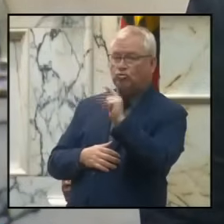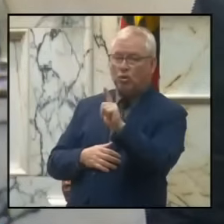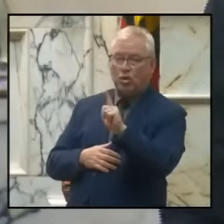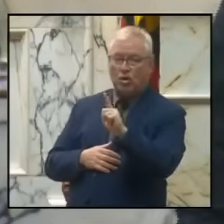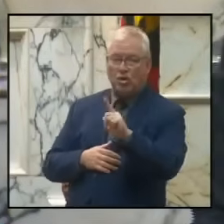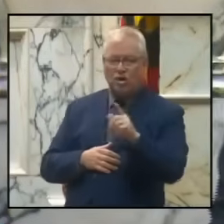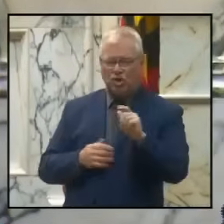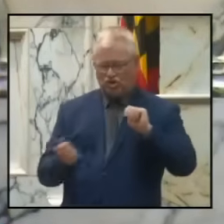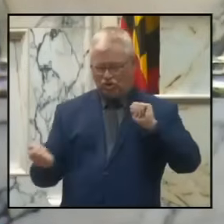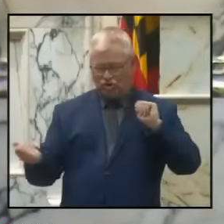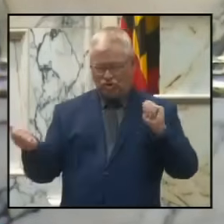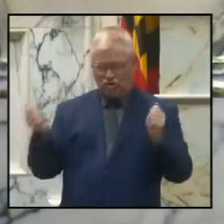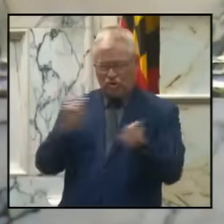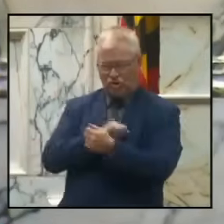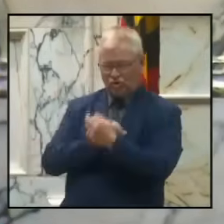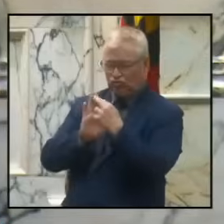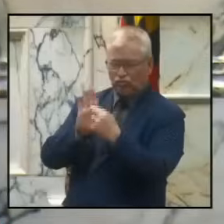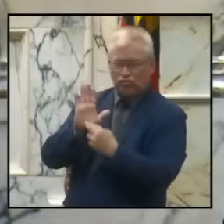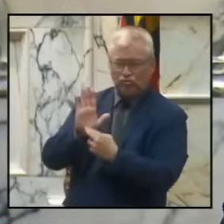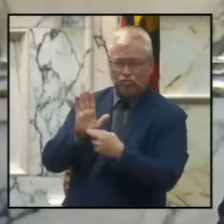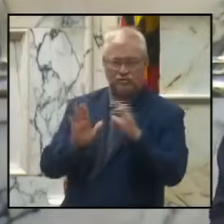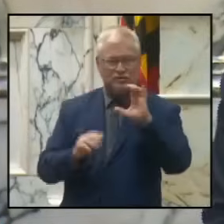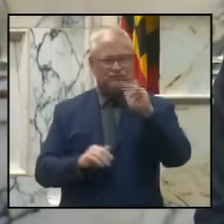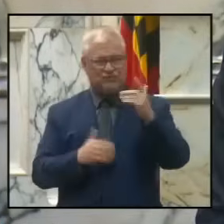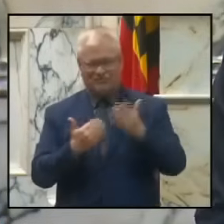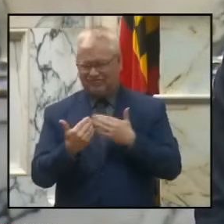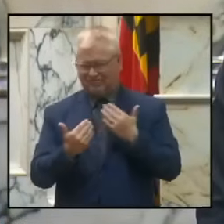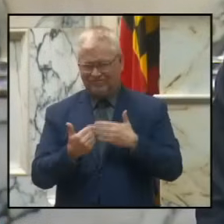they said separate could never mean equal.